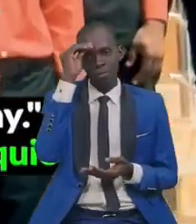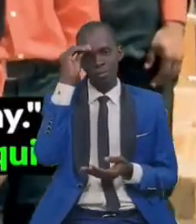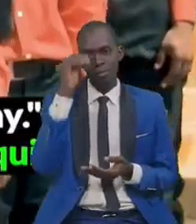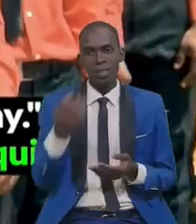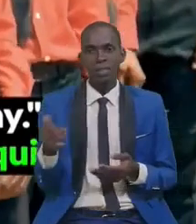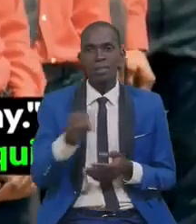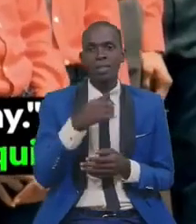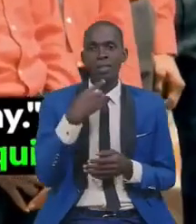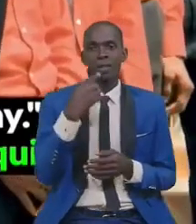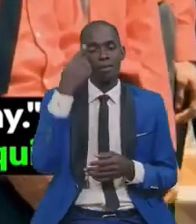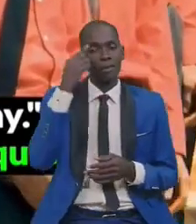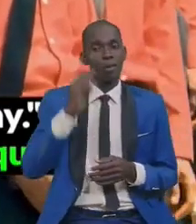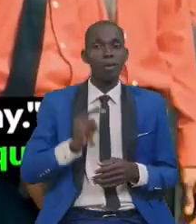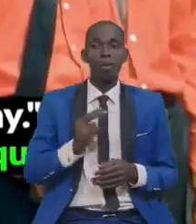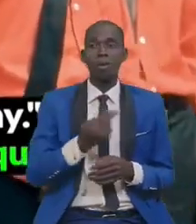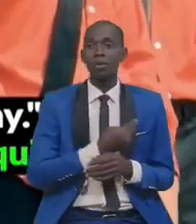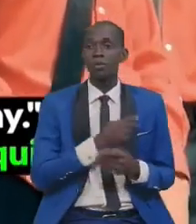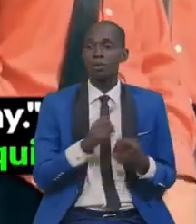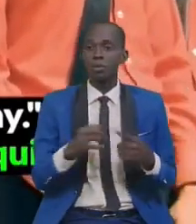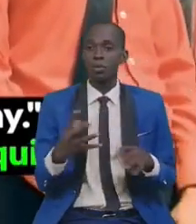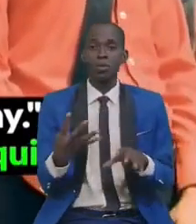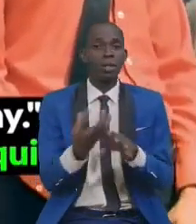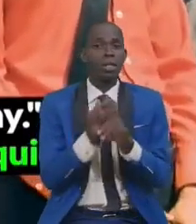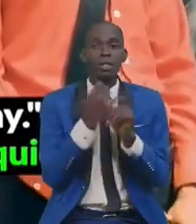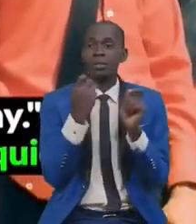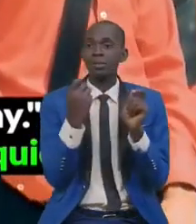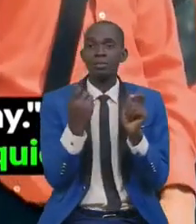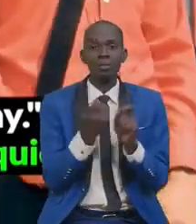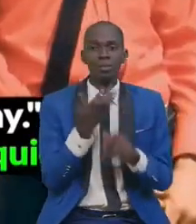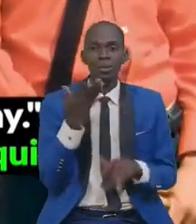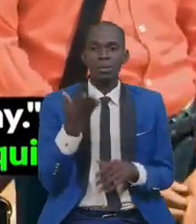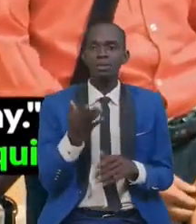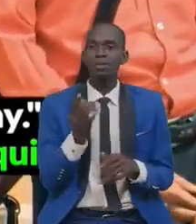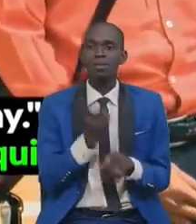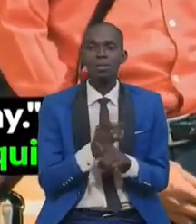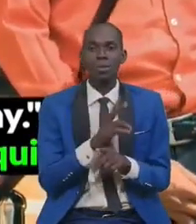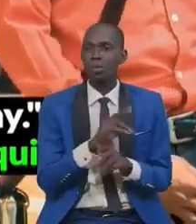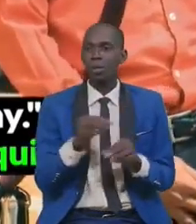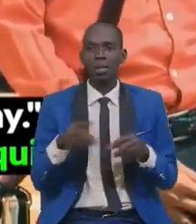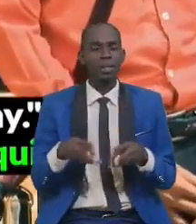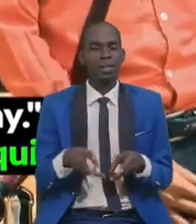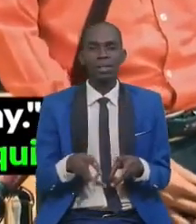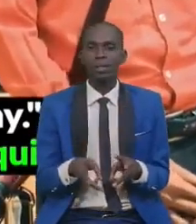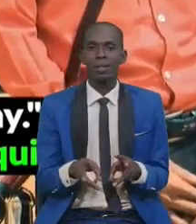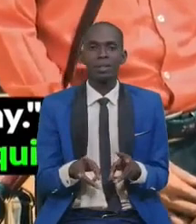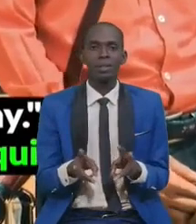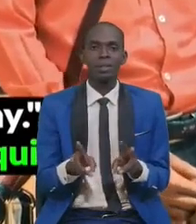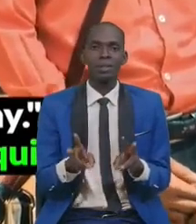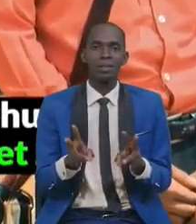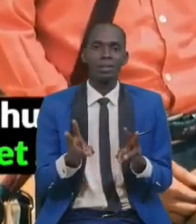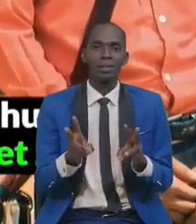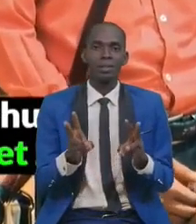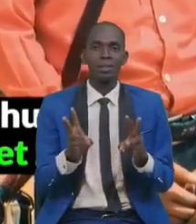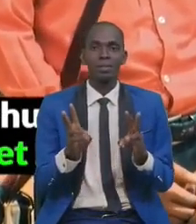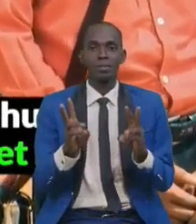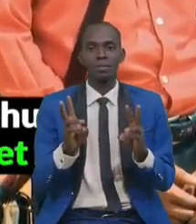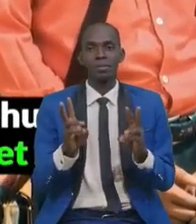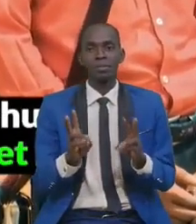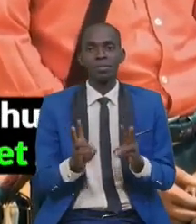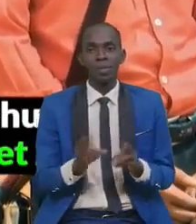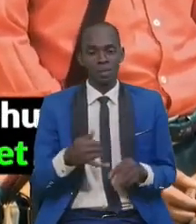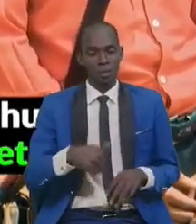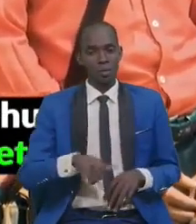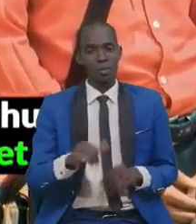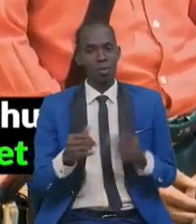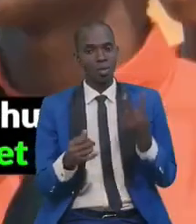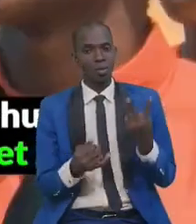they said, for us to win, there's just no way. Still two